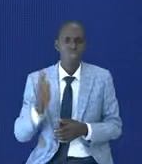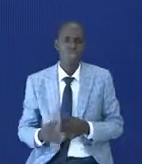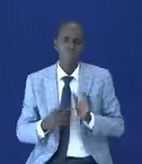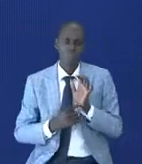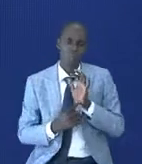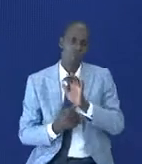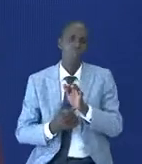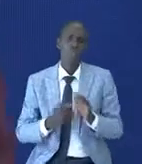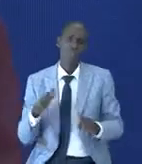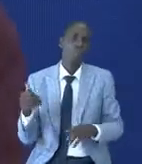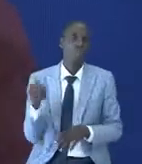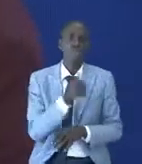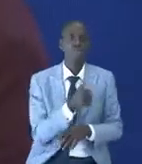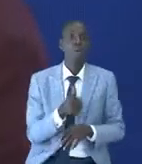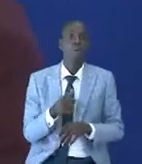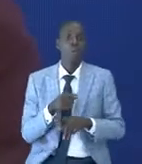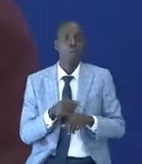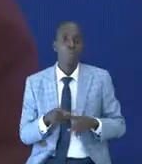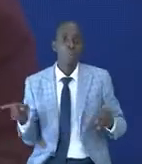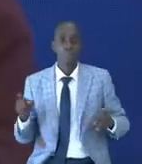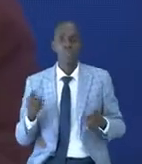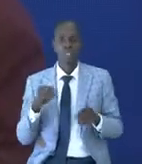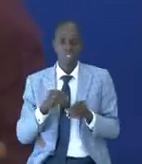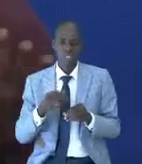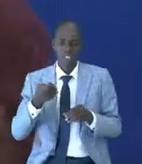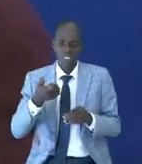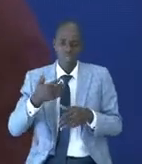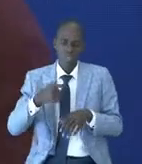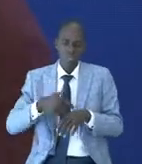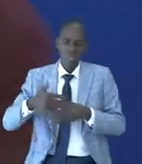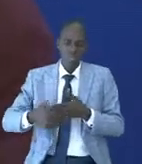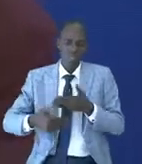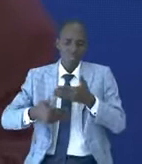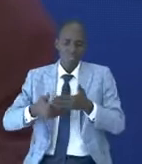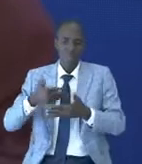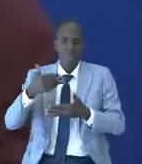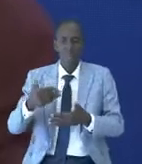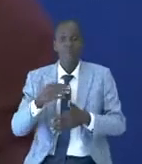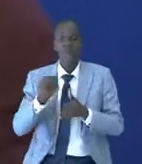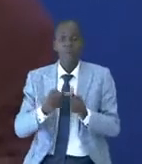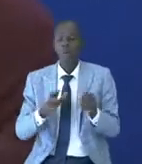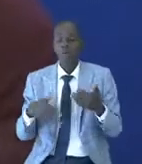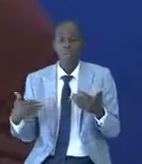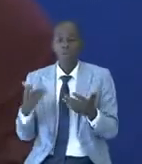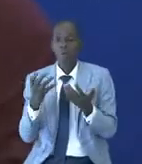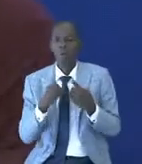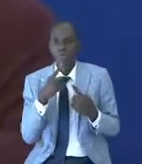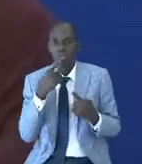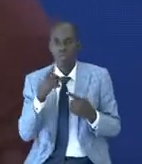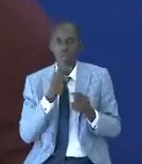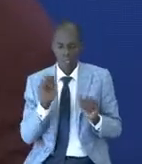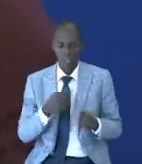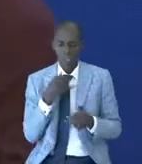at you today, in the passage of time, anything you want to say, now you can say. You want to ask, you